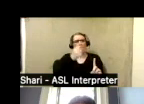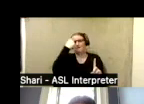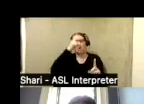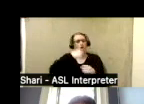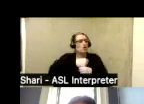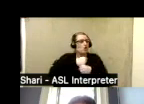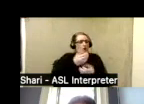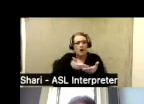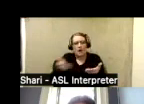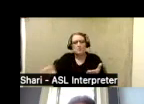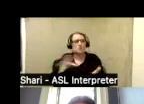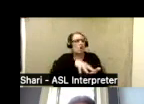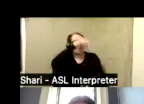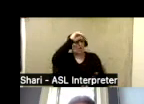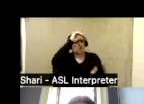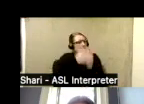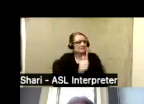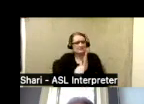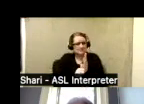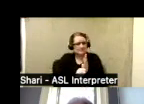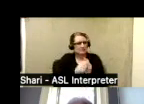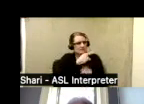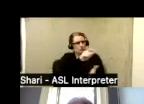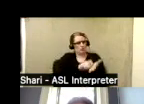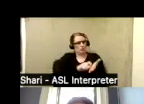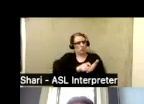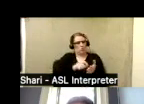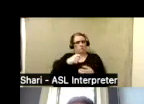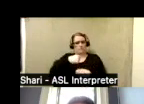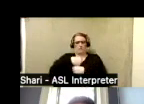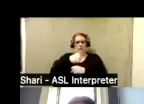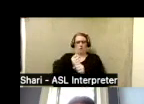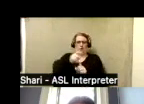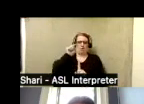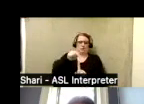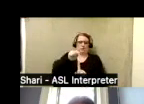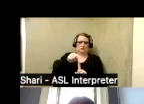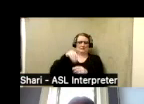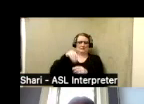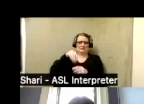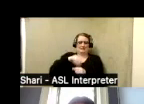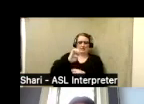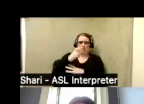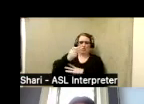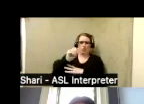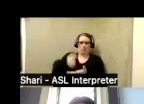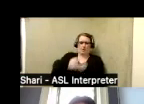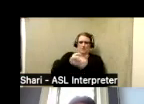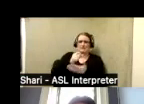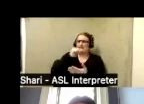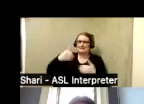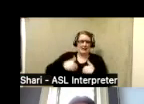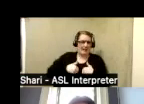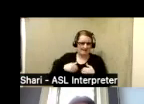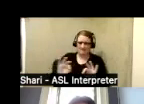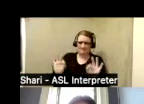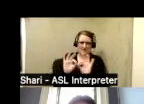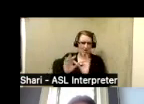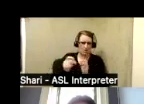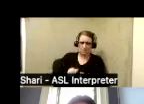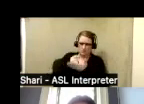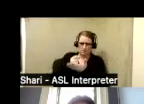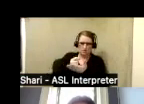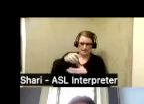objects or learning useful skills. As he wrote, the object created in ergotherapy did not have a therapeutic value in and